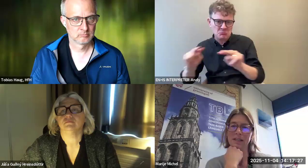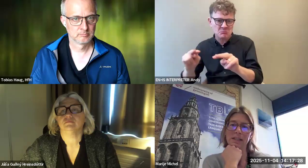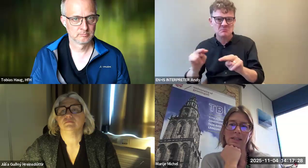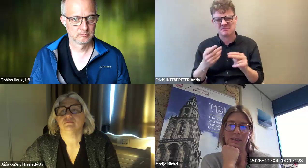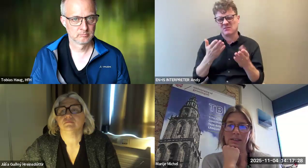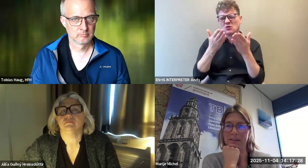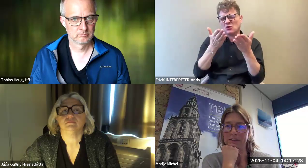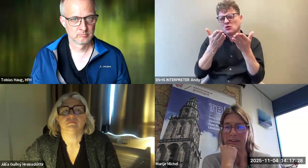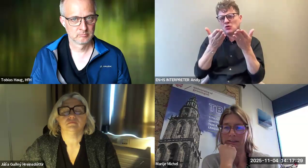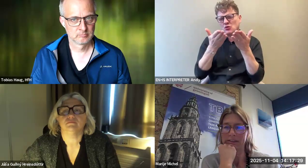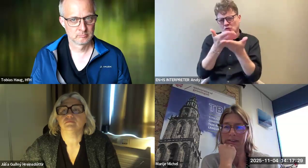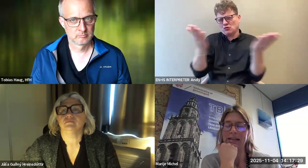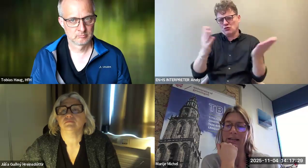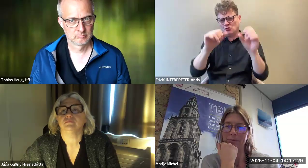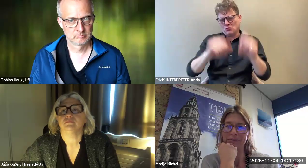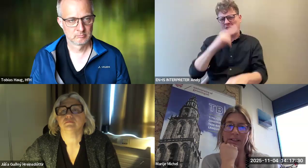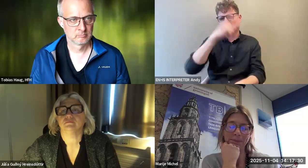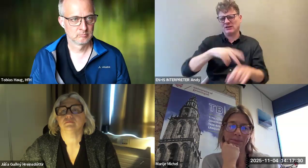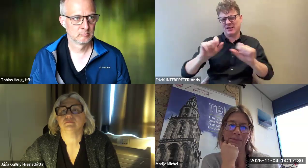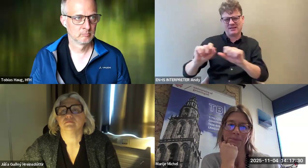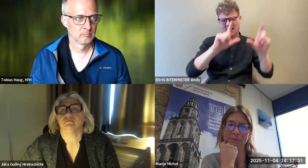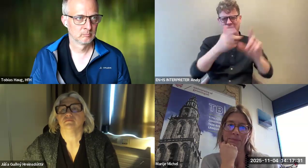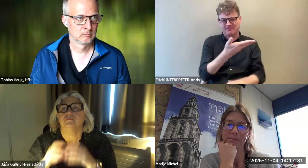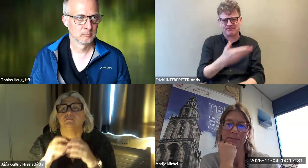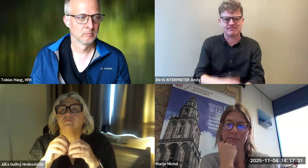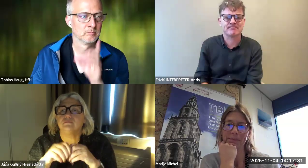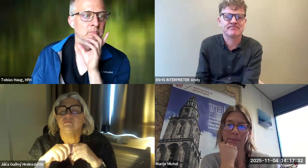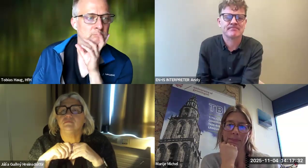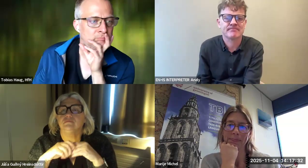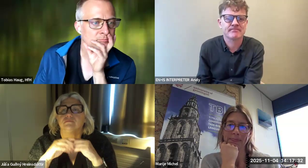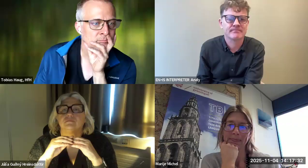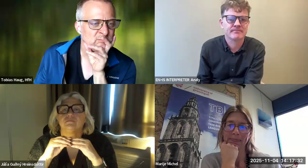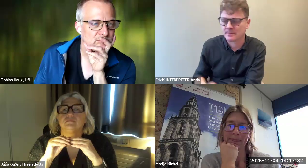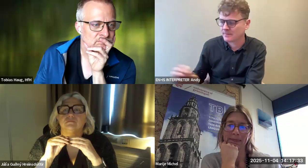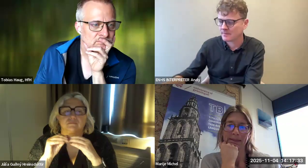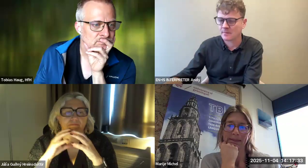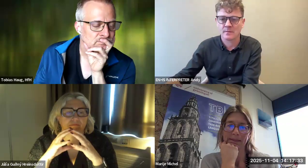read the slide briefly.